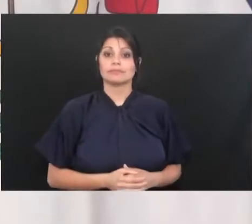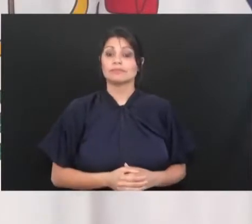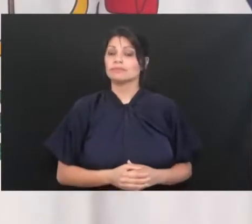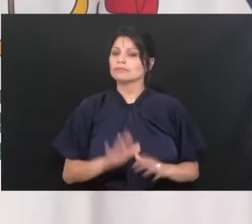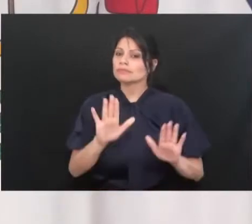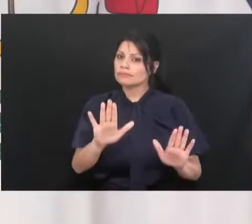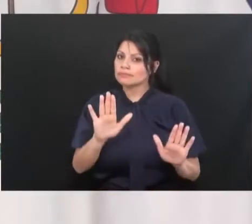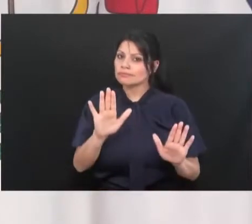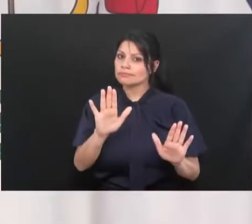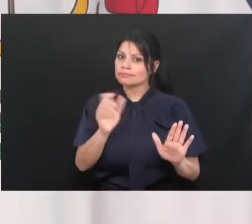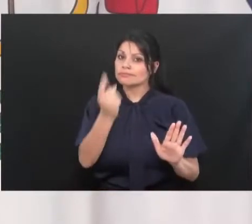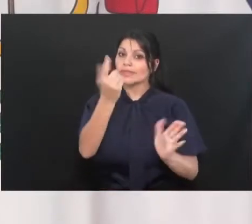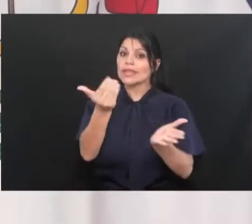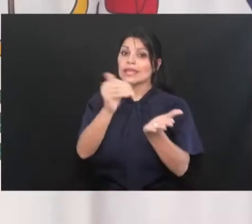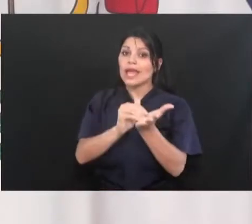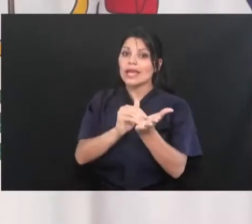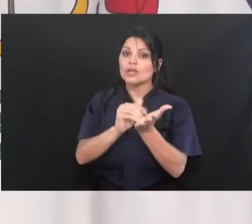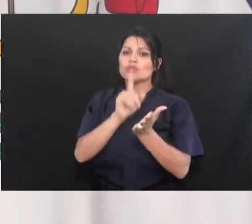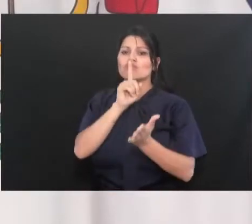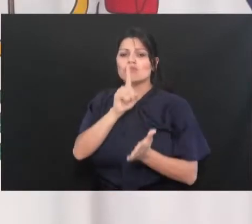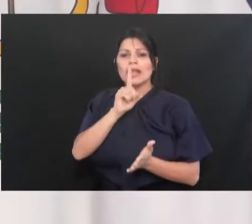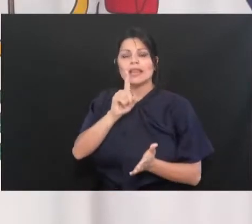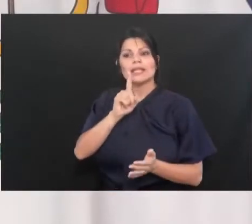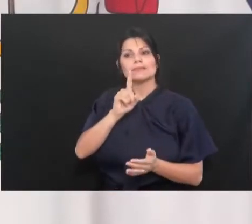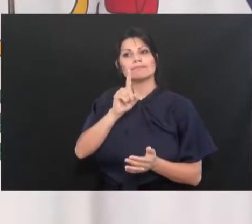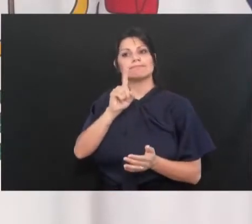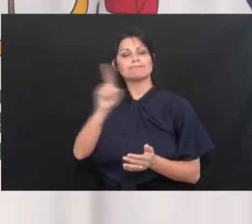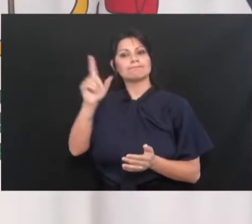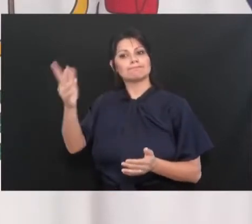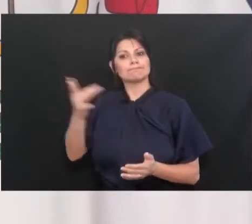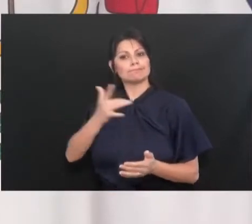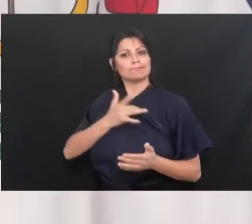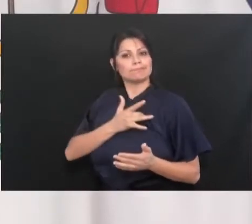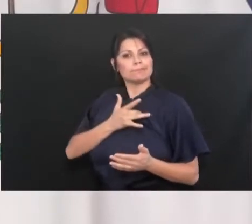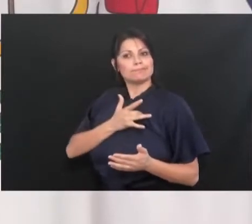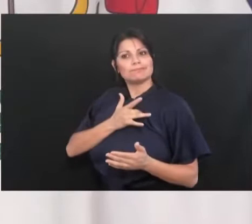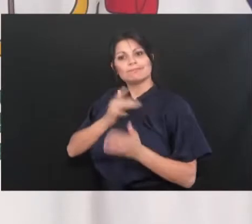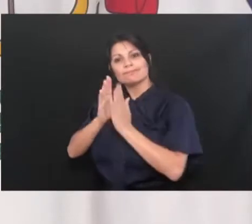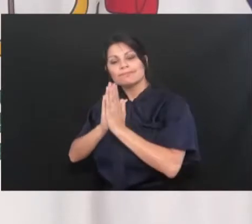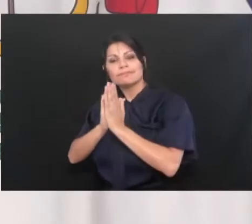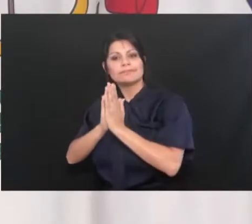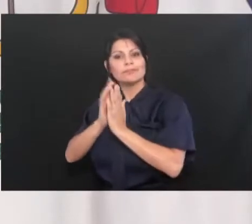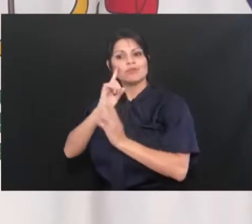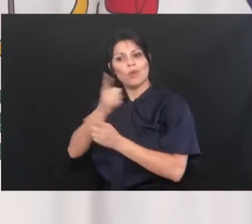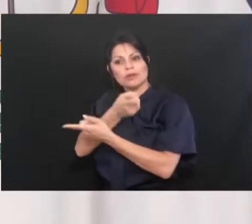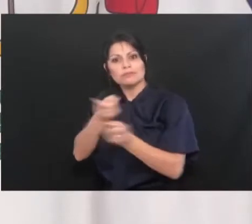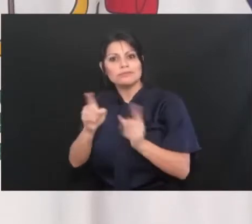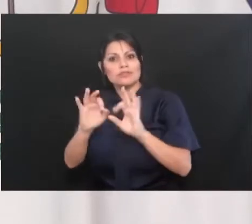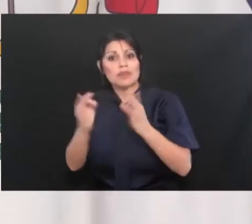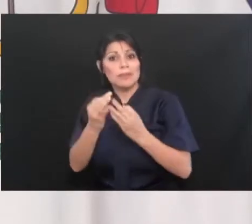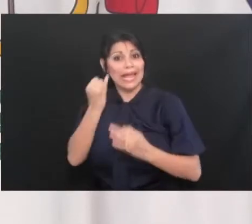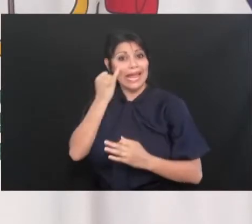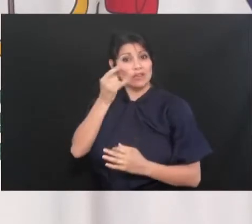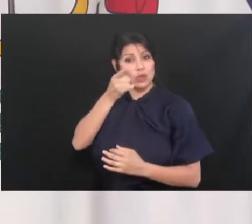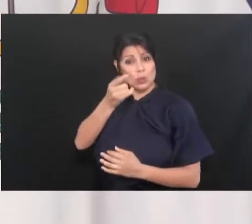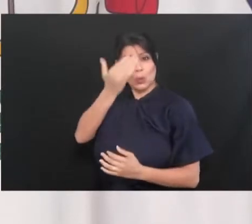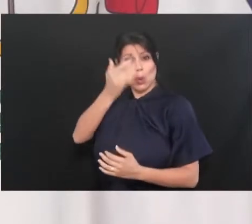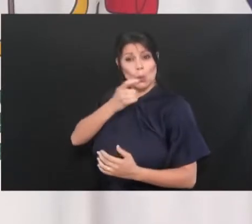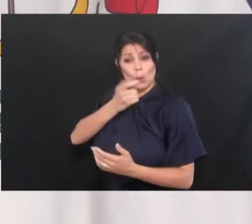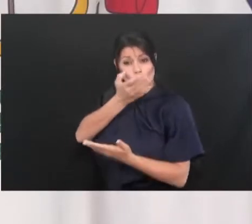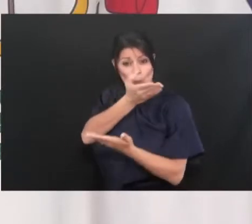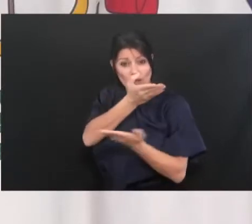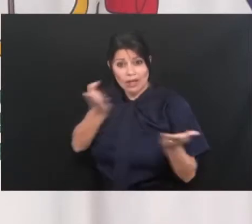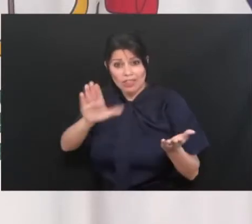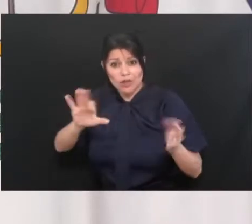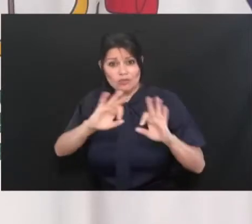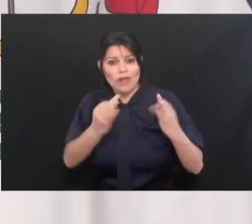Again, keep them close to your heart. Keep them in your prayers. If you happen to know any of these folks, please call them. Please at